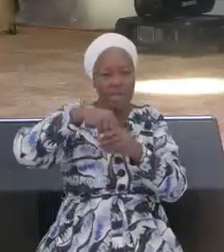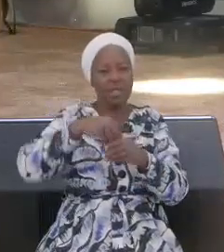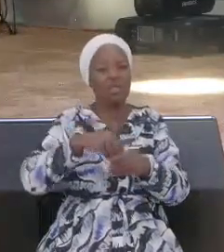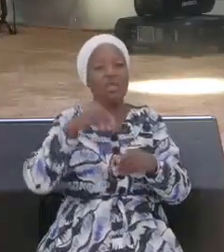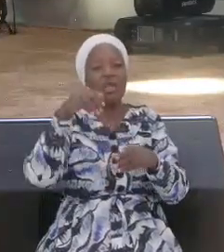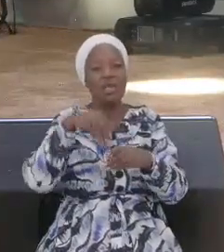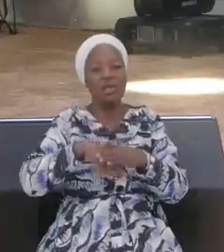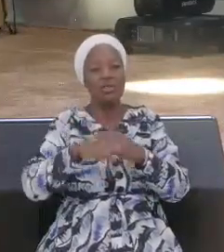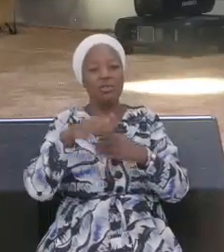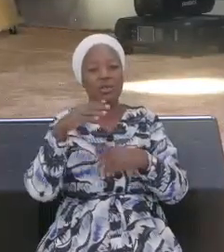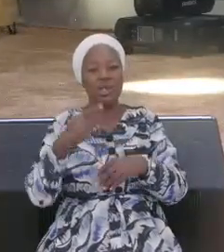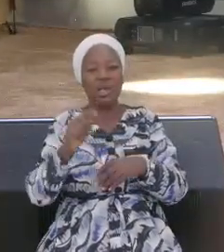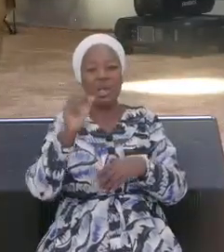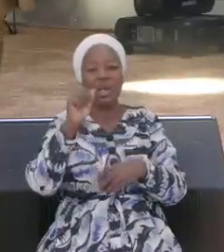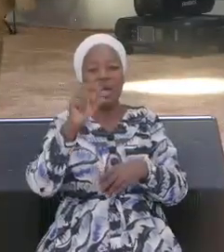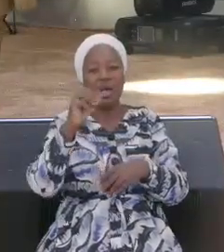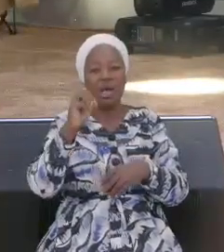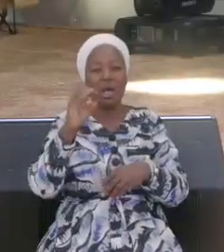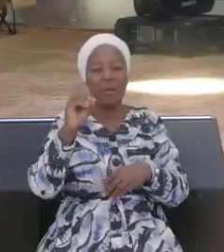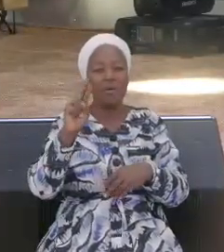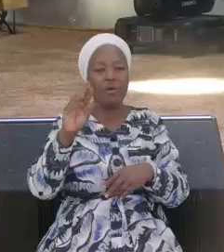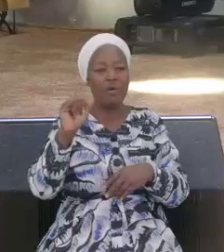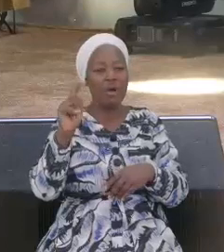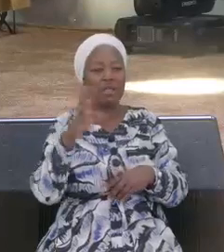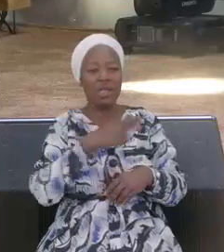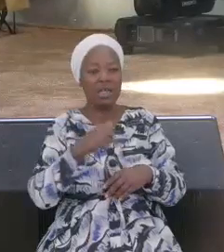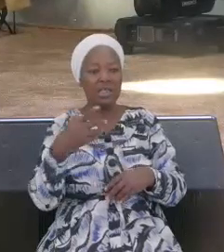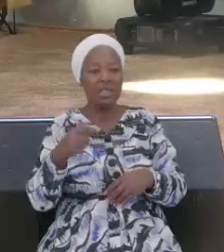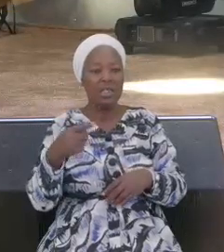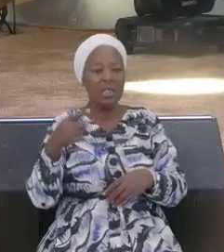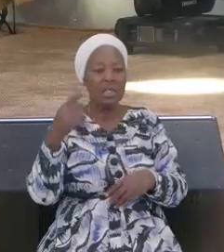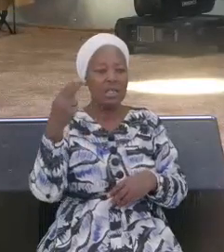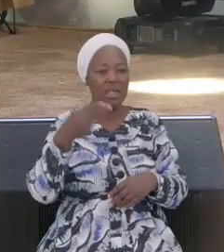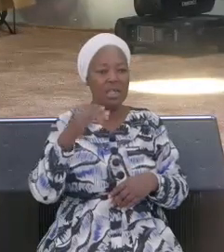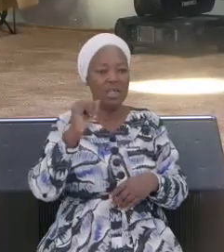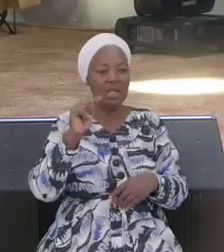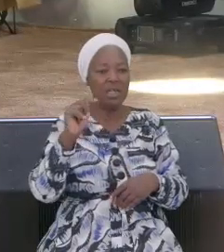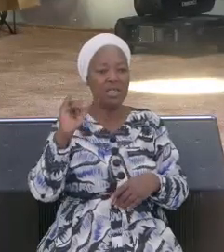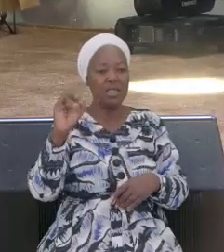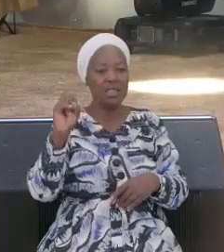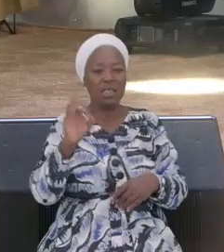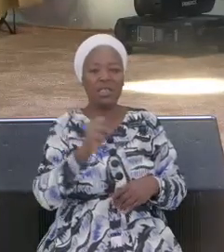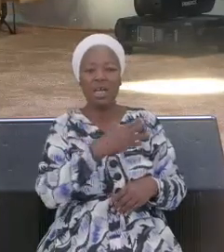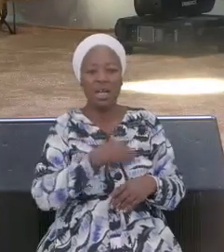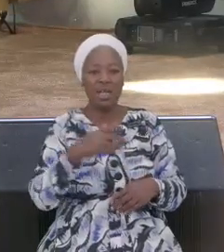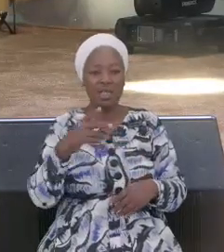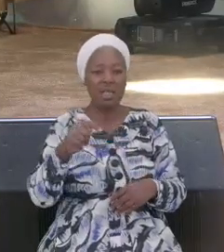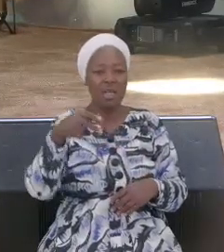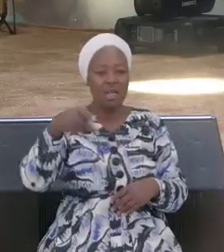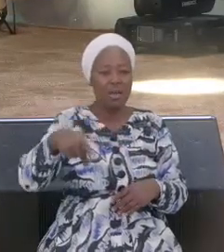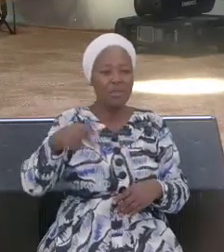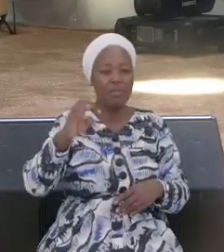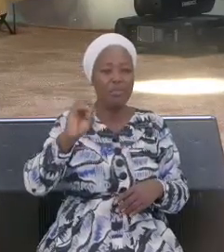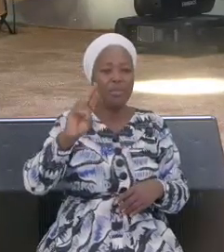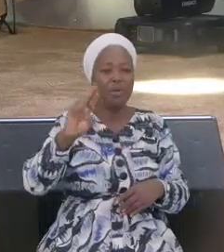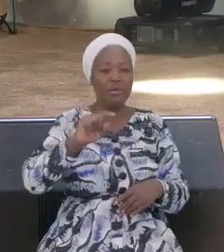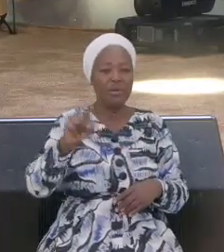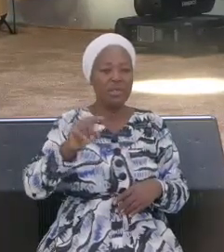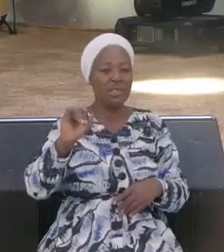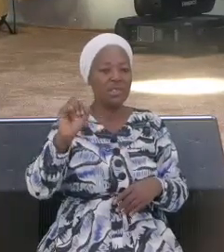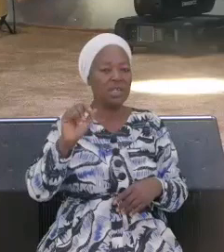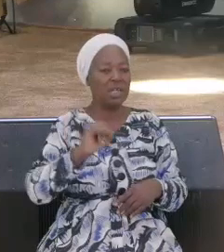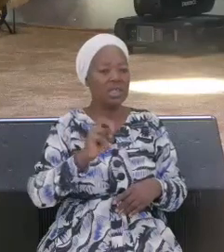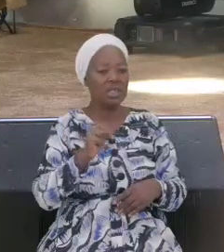unto the Amorites and the Hittites and the Perizzites and the Canaanites and the Hivites and